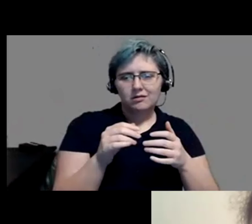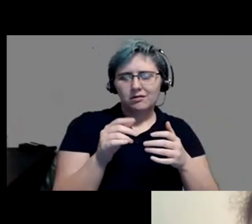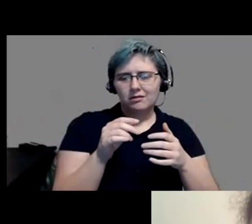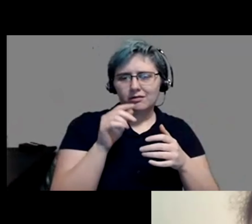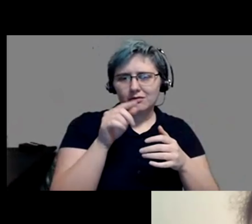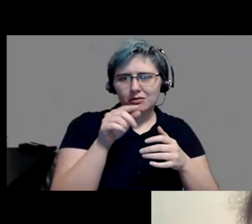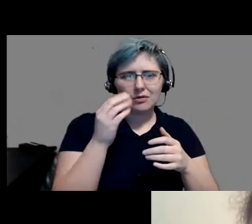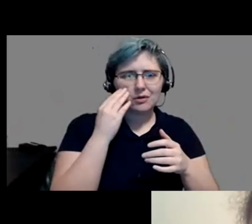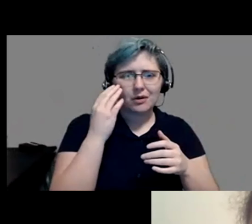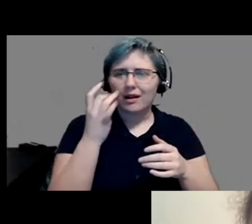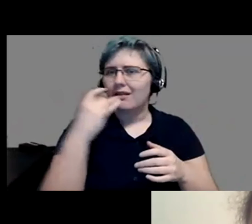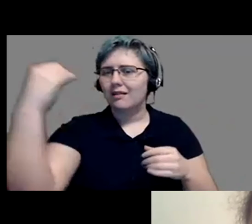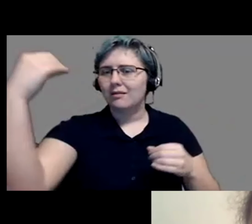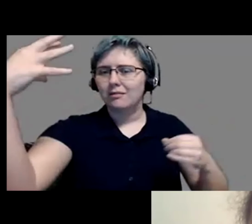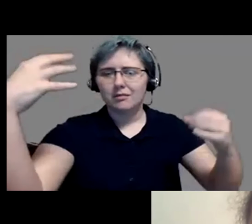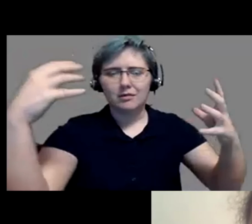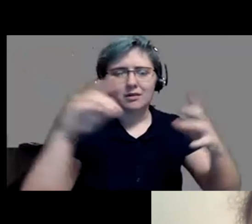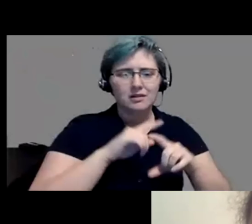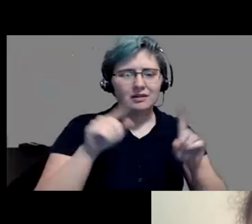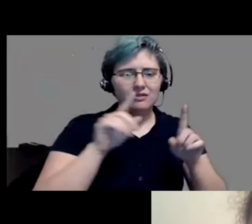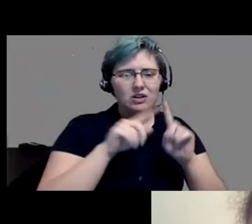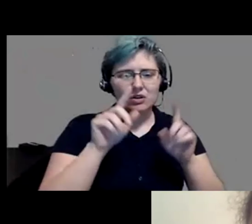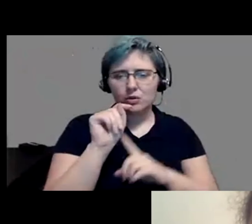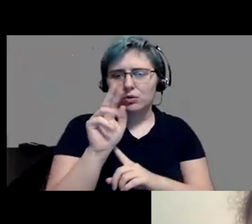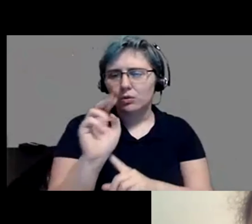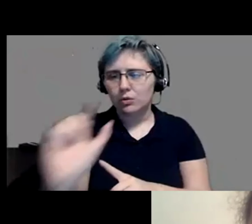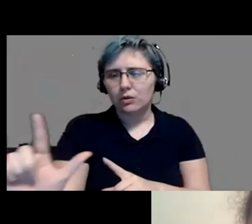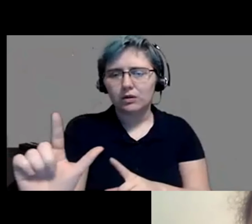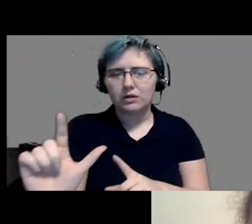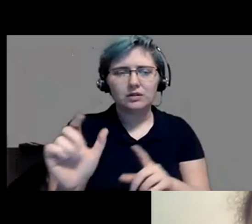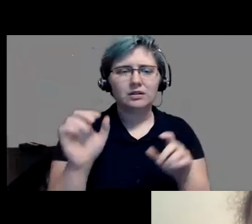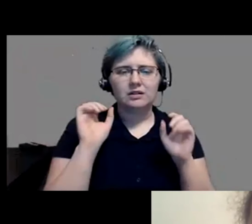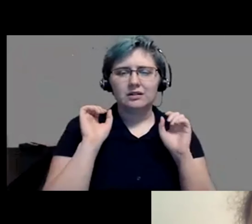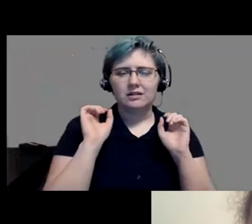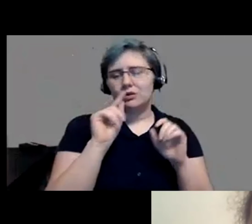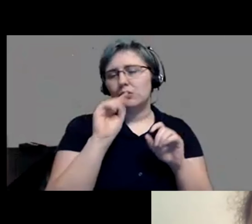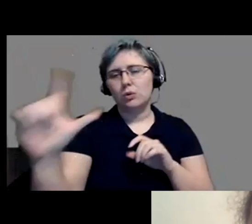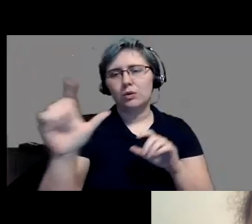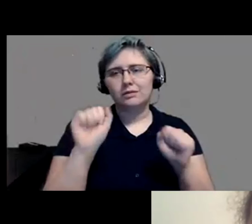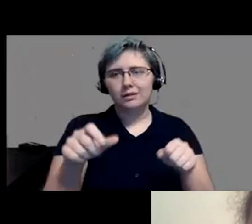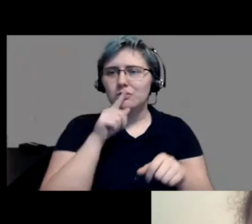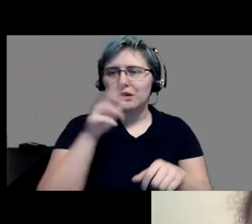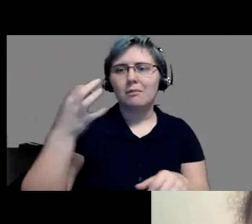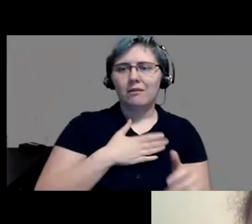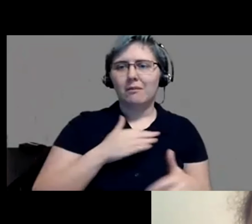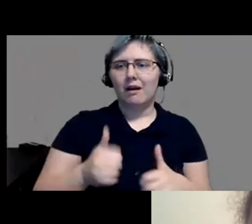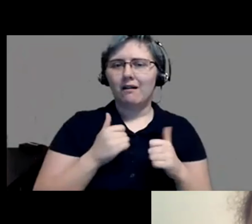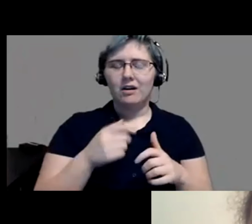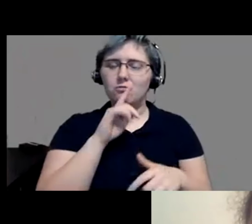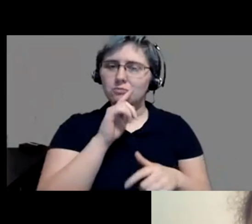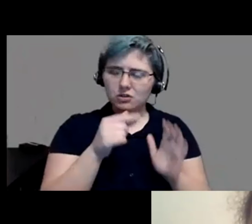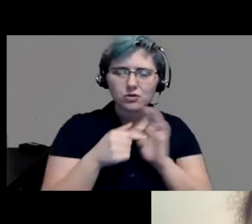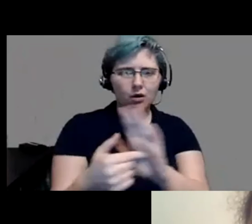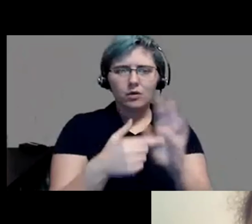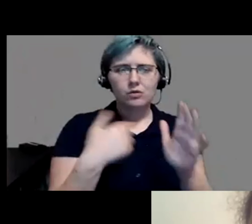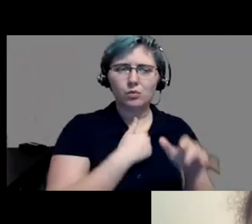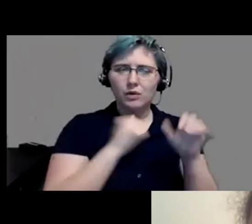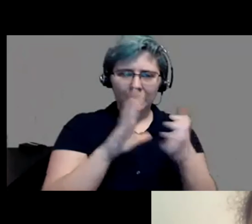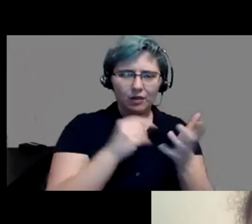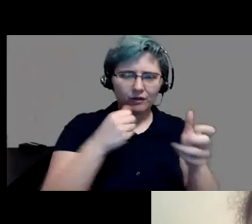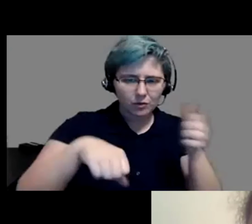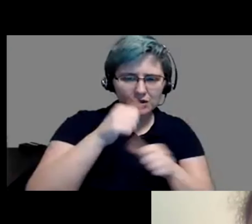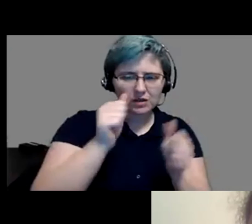bulbs, and other home automation tools can really benefit me in my life. So it just goes to show that we all learn from one another in